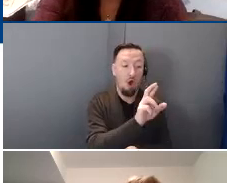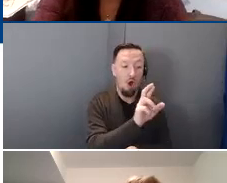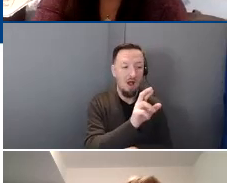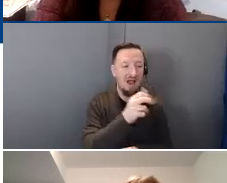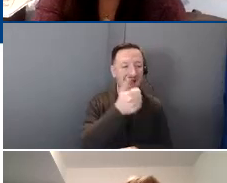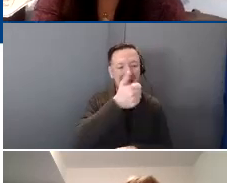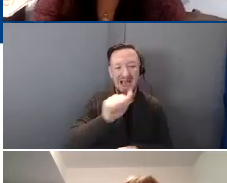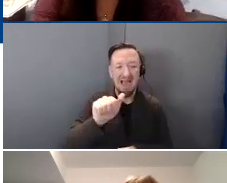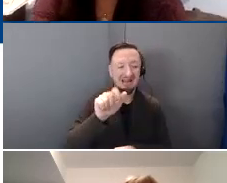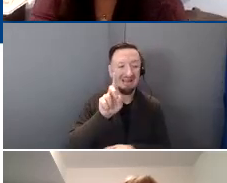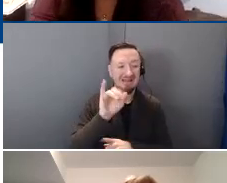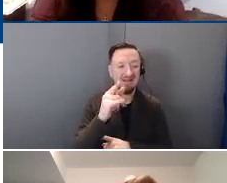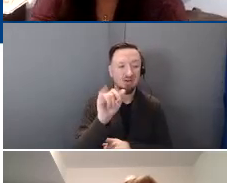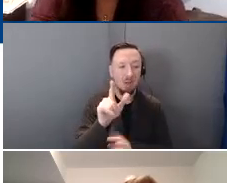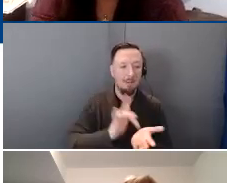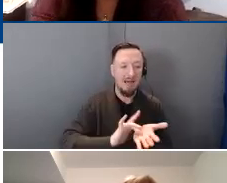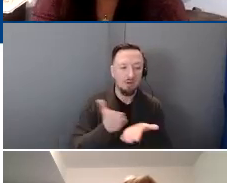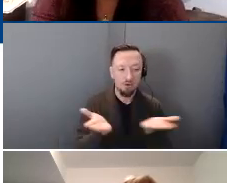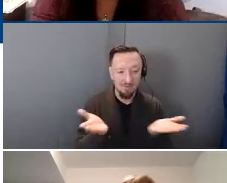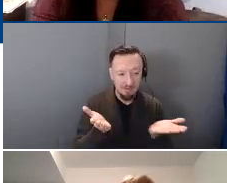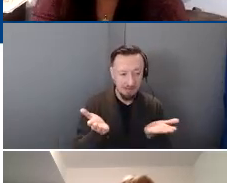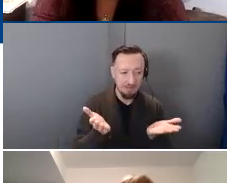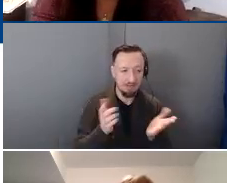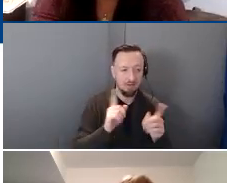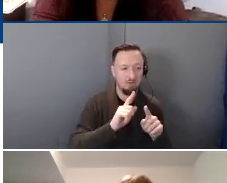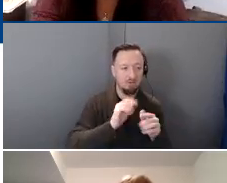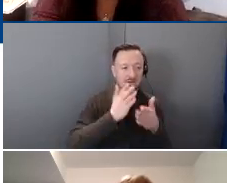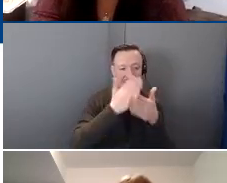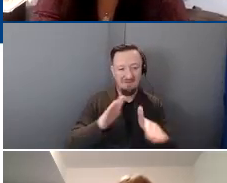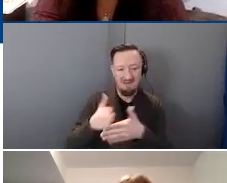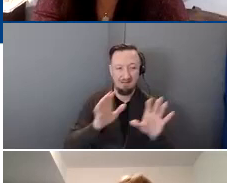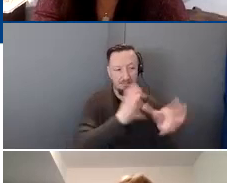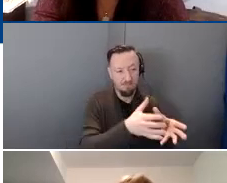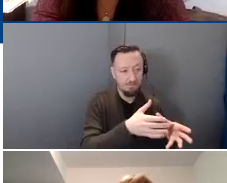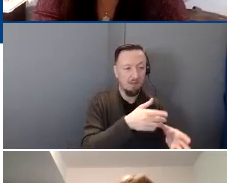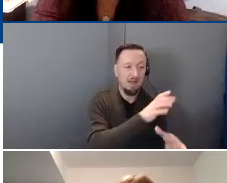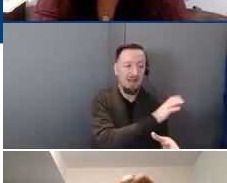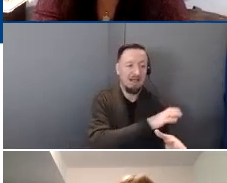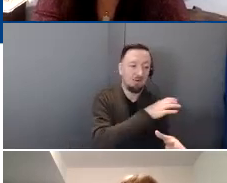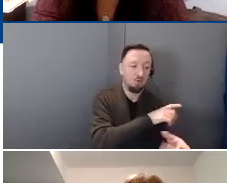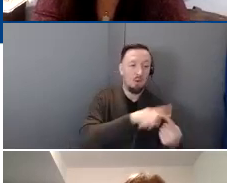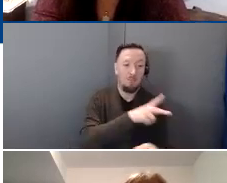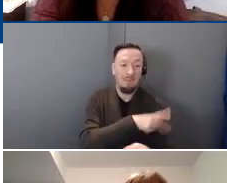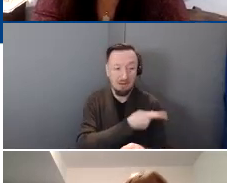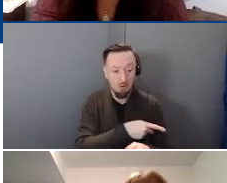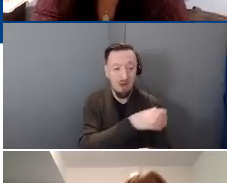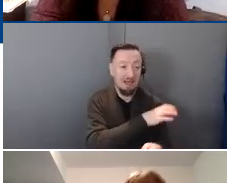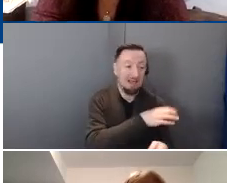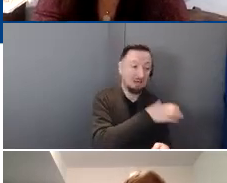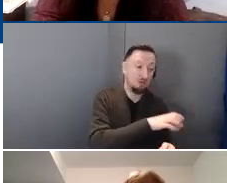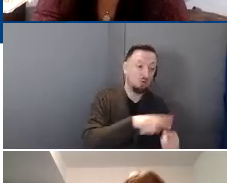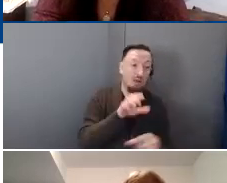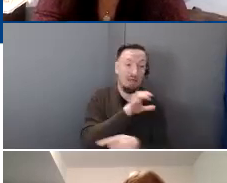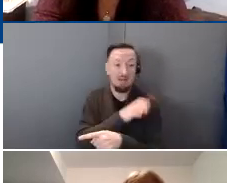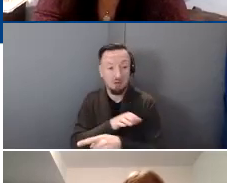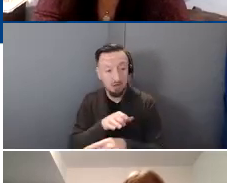medical services into different categories. So whether it's the clinician to the patient, clinician to clinician.